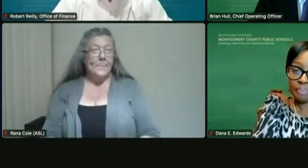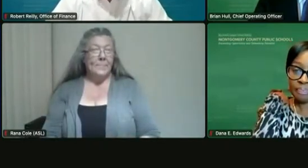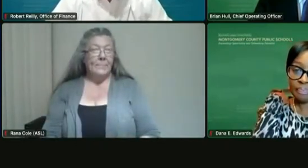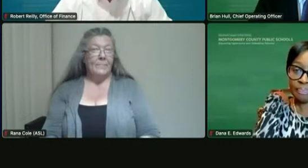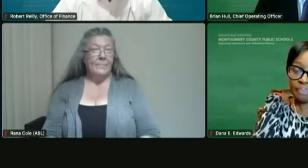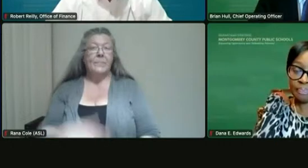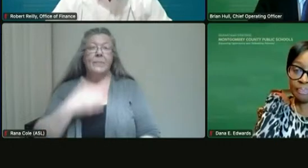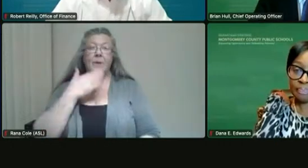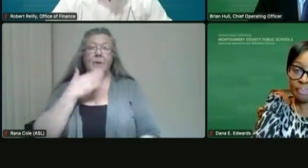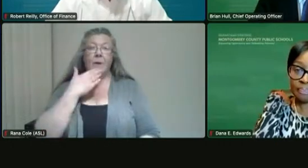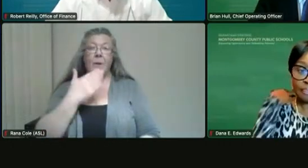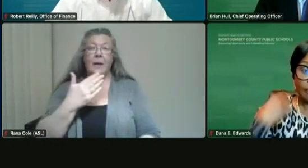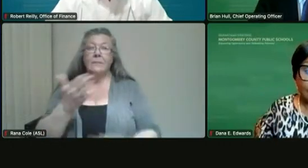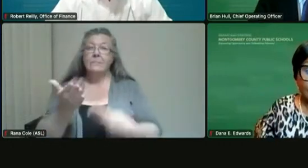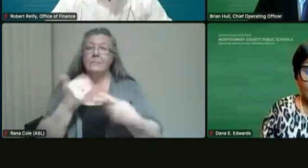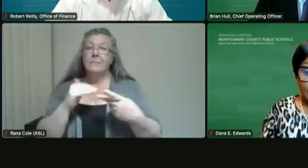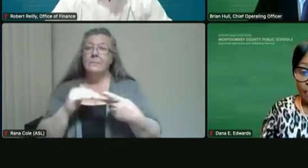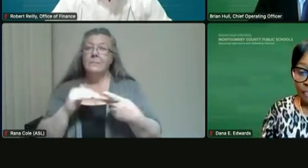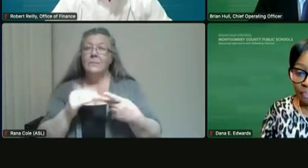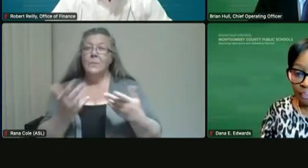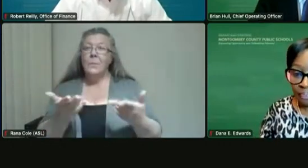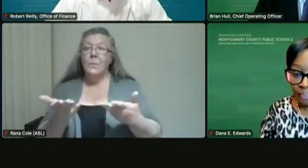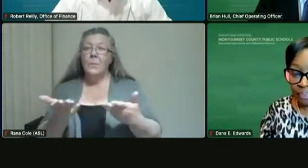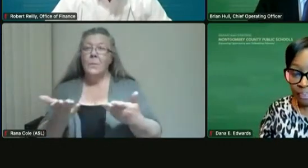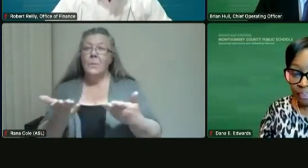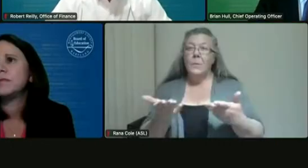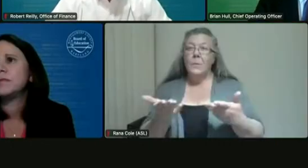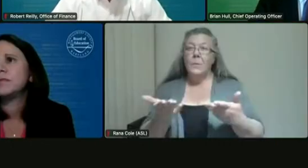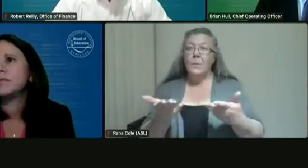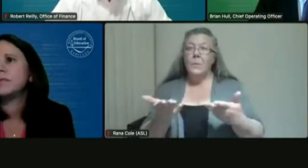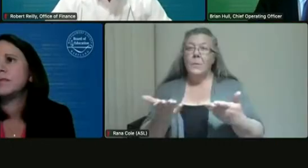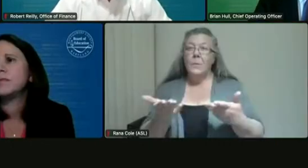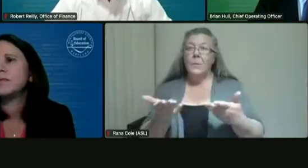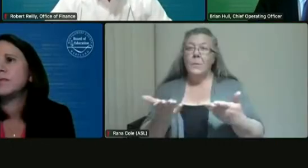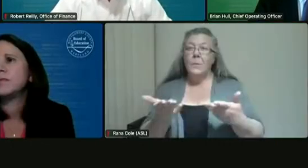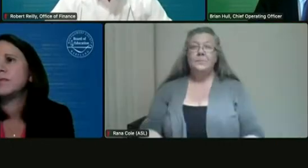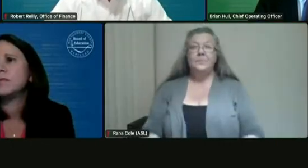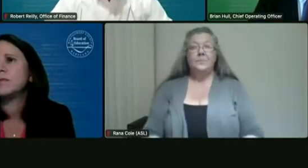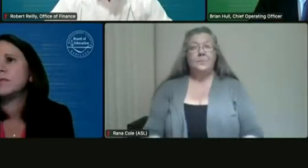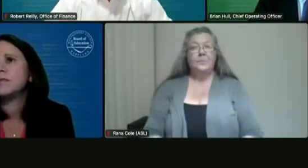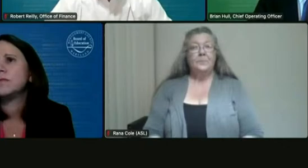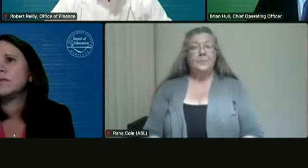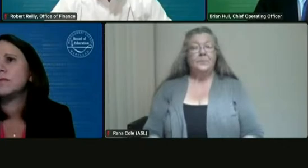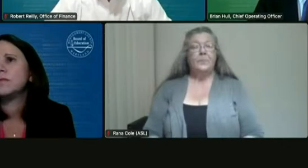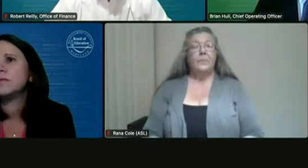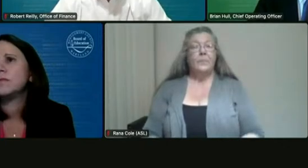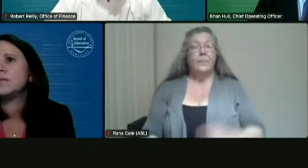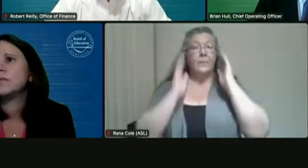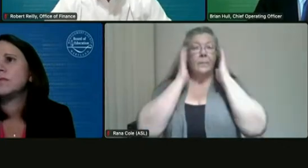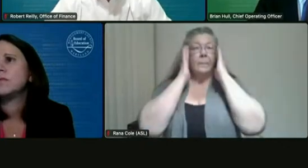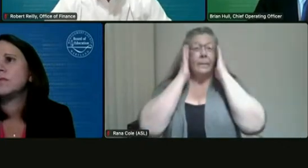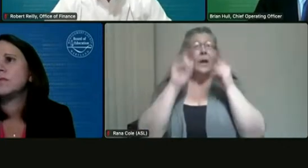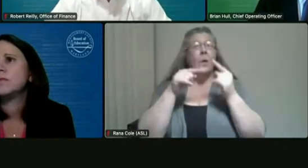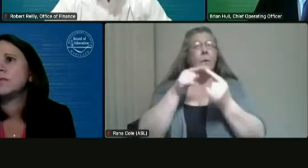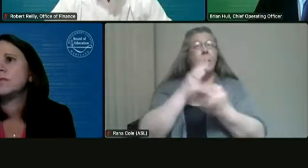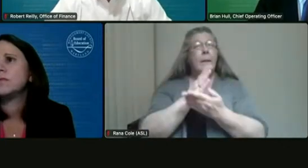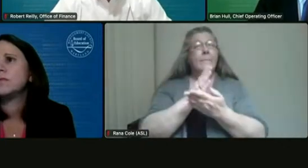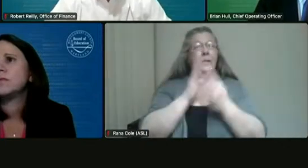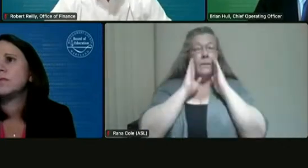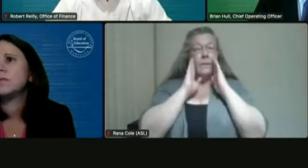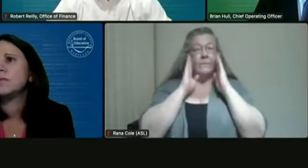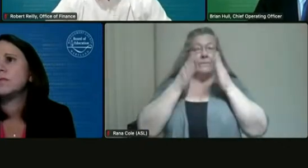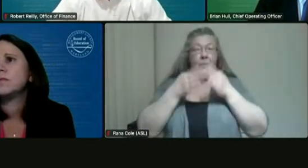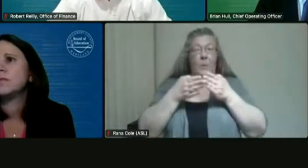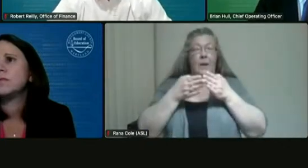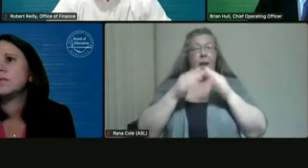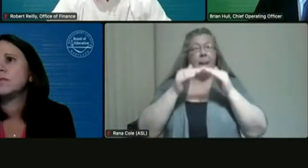Here we go. Unmute myself really quickly. When will the budget focus on less TPT positions as importance of the hiring process? It